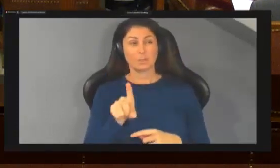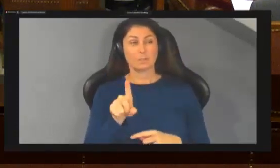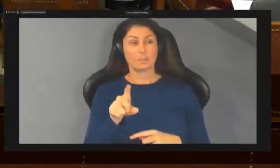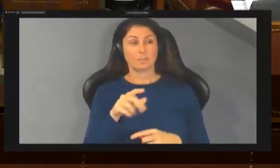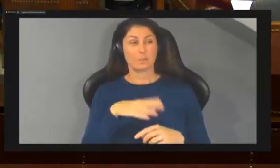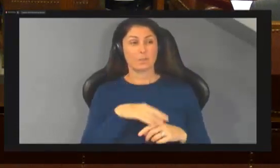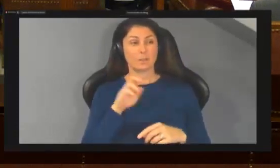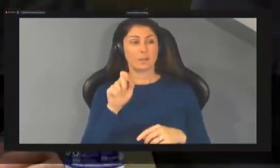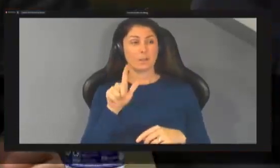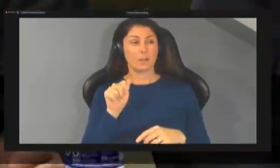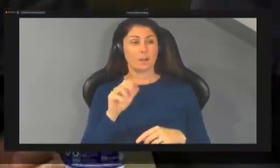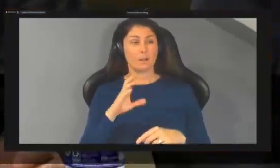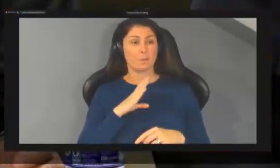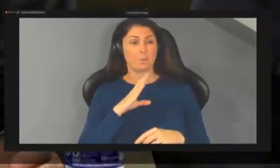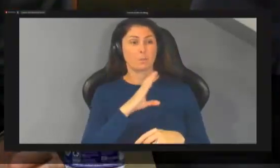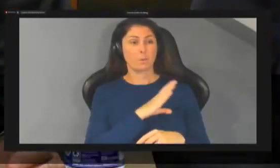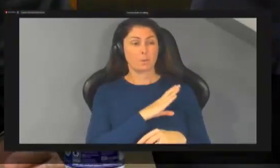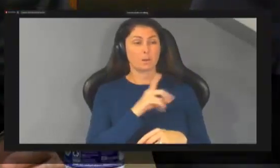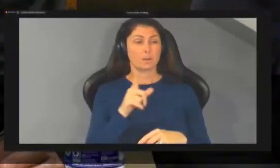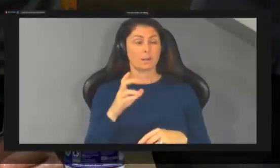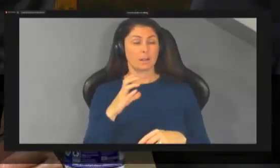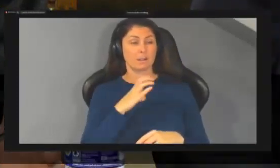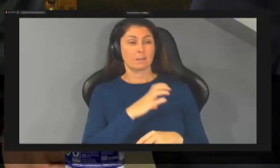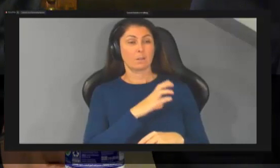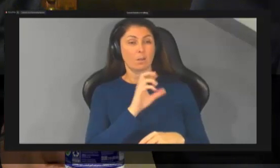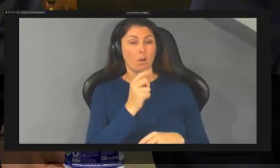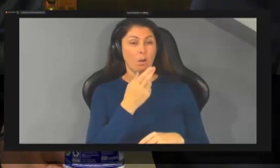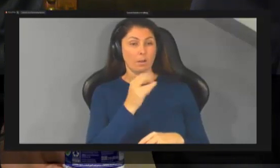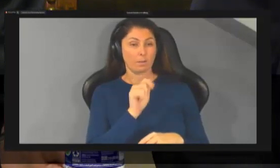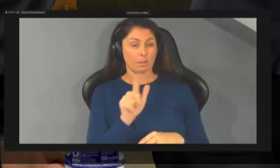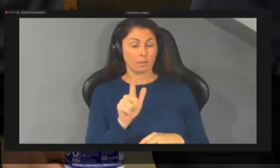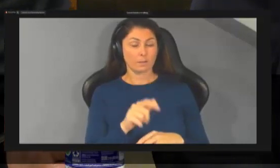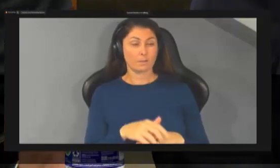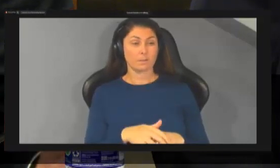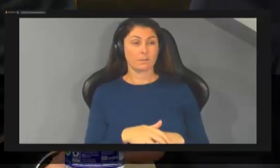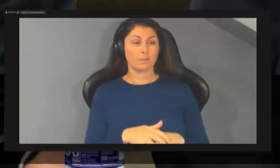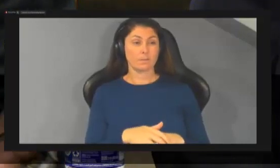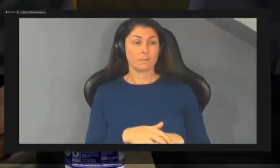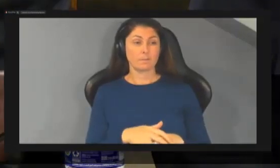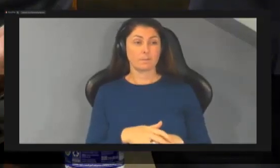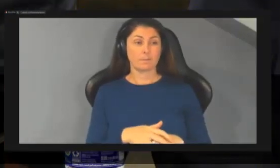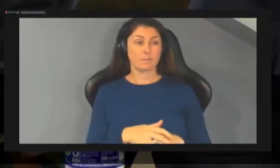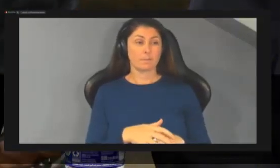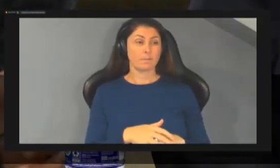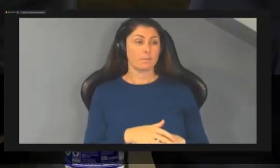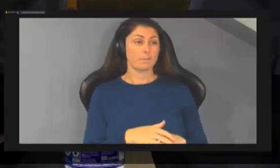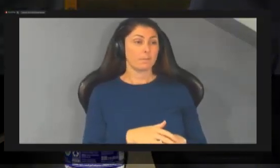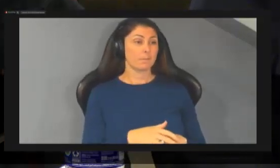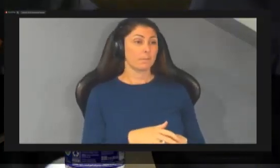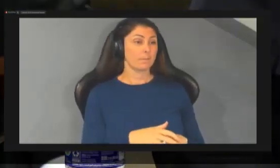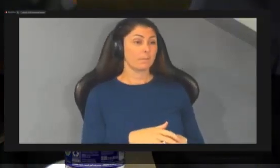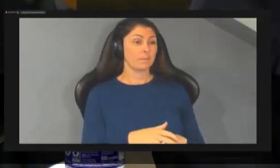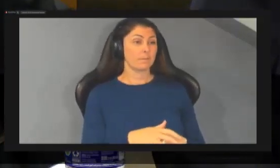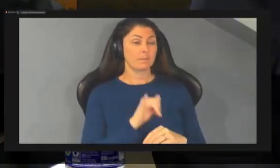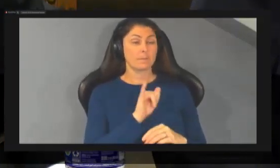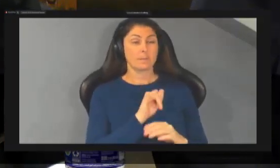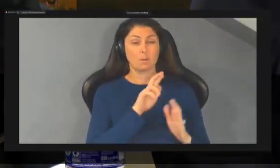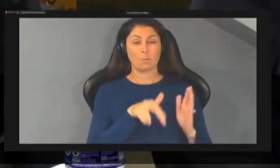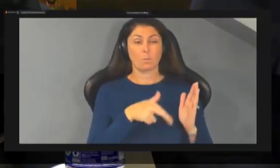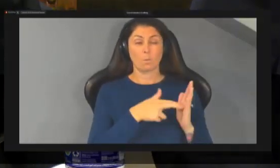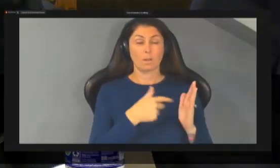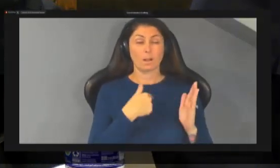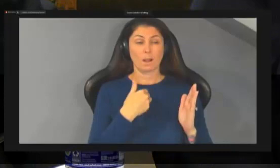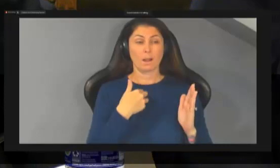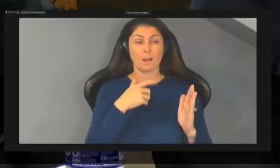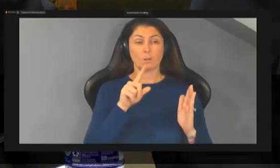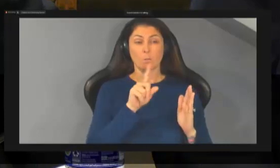board, and now Councilman Coghill taking sort of the role I had, I guess, kind of. Questions